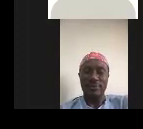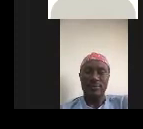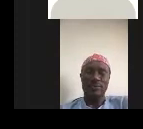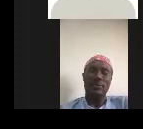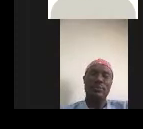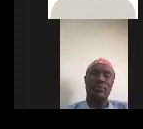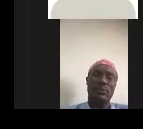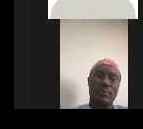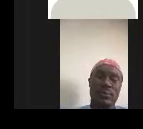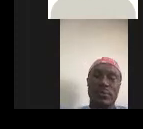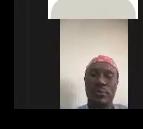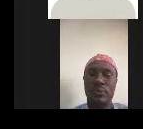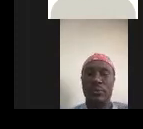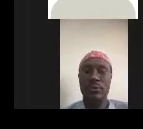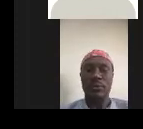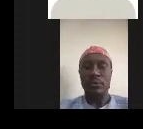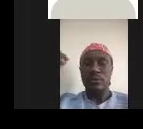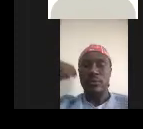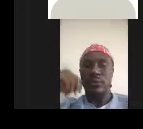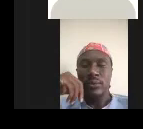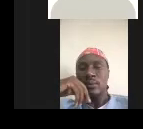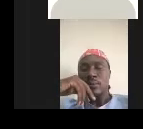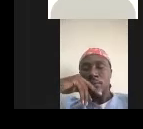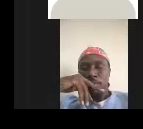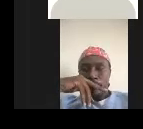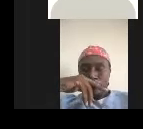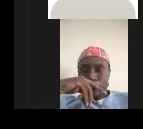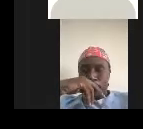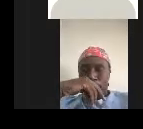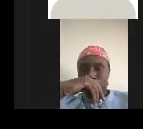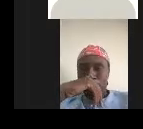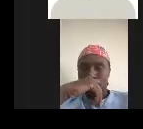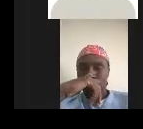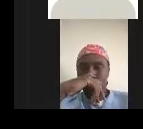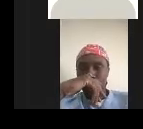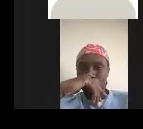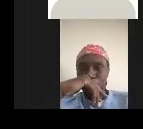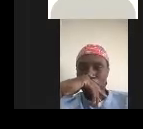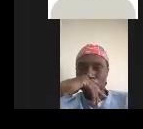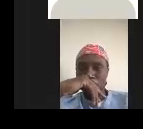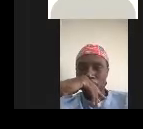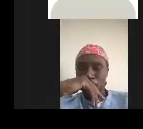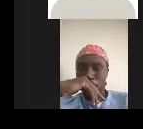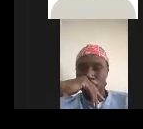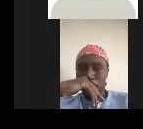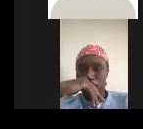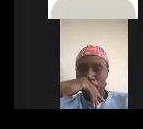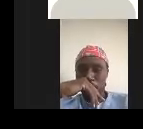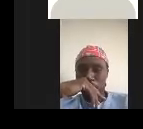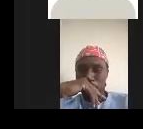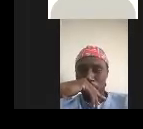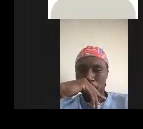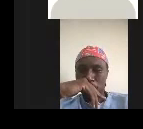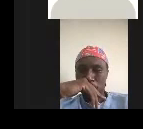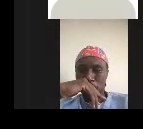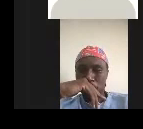decision makers. And we are also excited to welcome Dr. Komninelis on Wednesday,